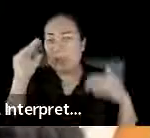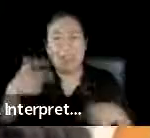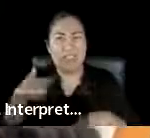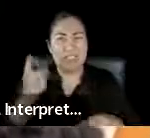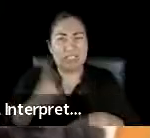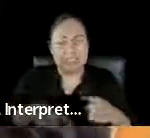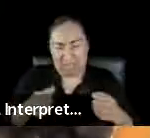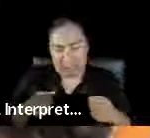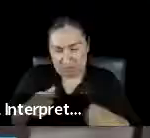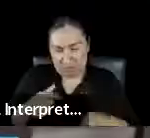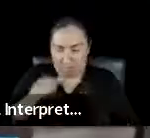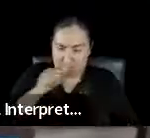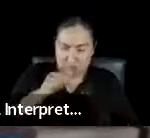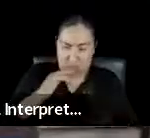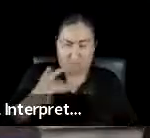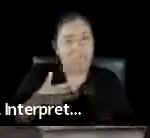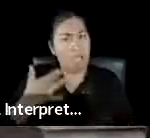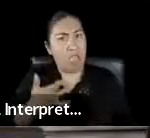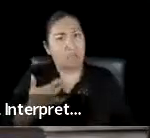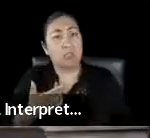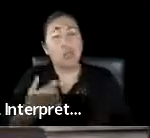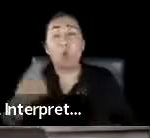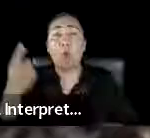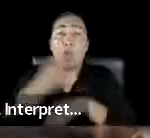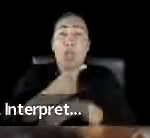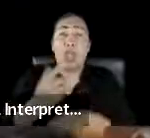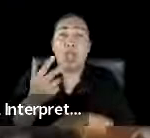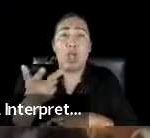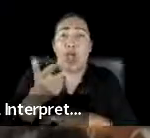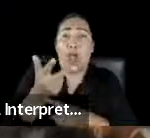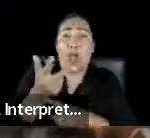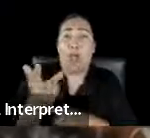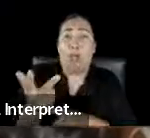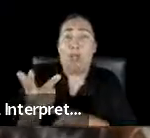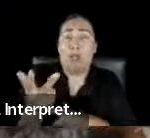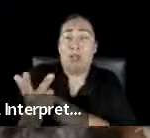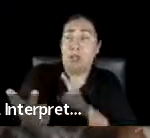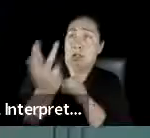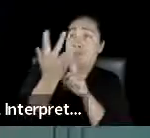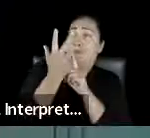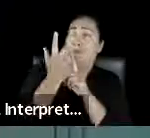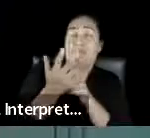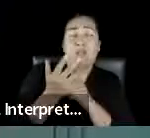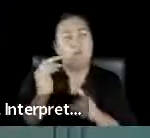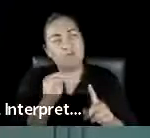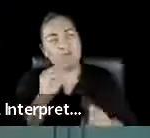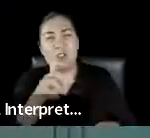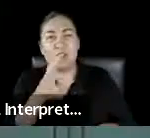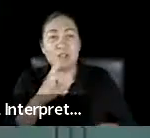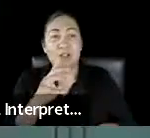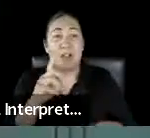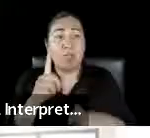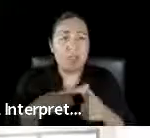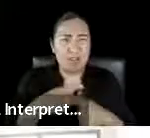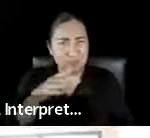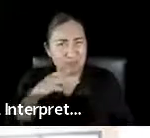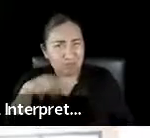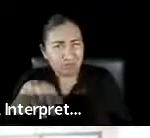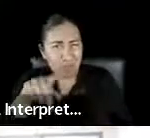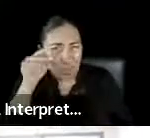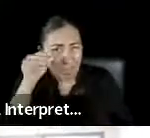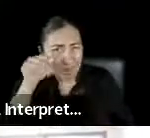feelings anymore. One day, all three of them came up to me and asked to talk. Then they asked me, "Are you thinking of